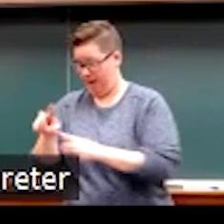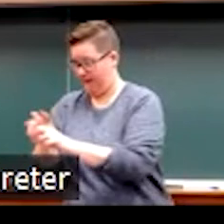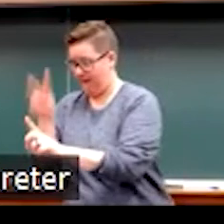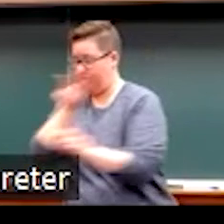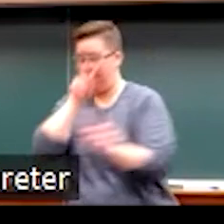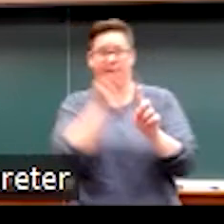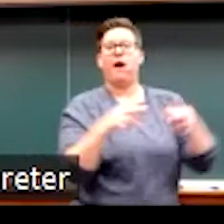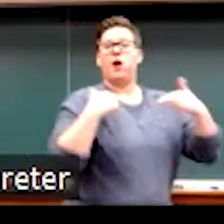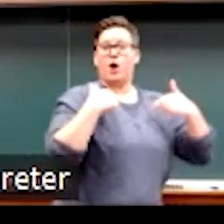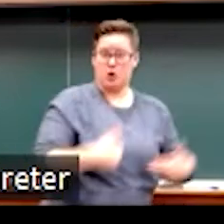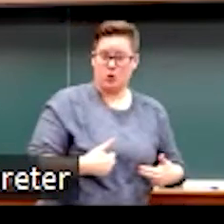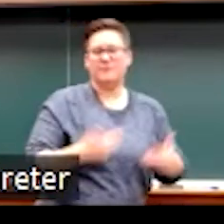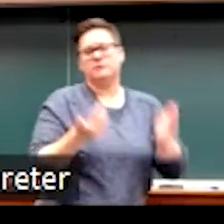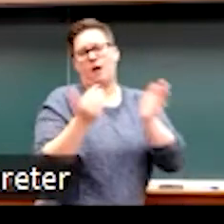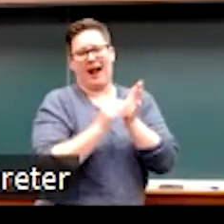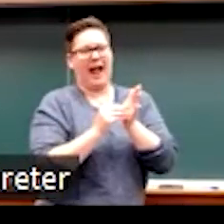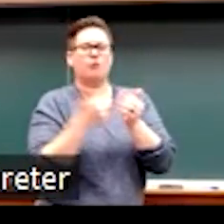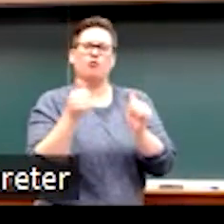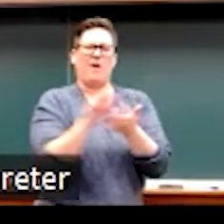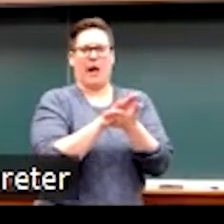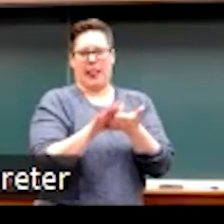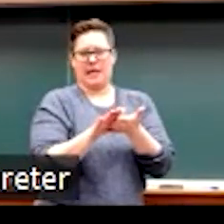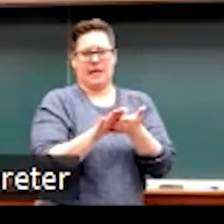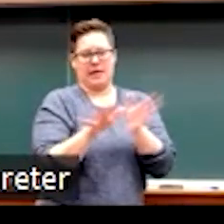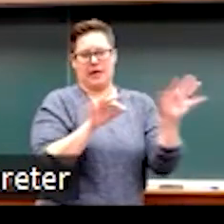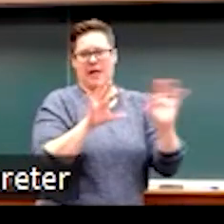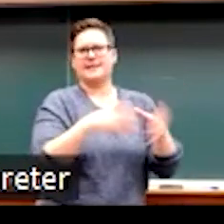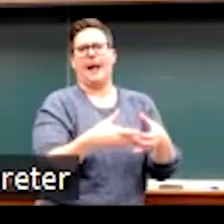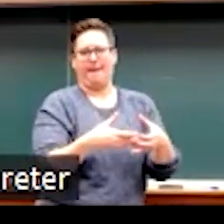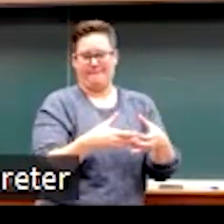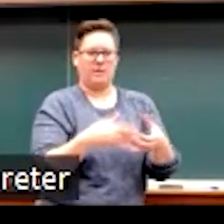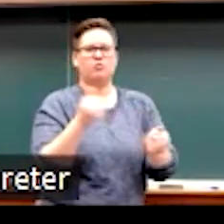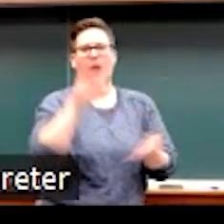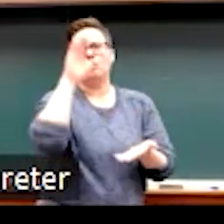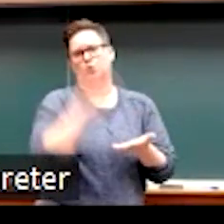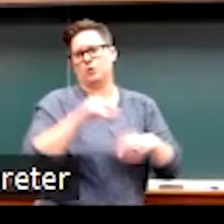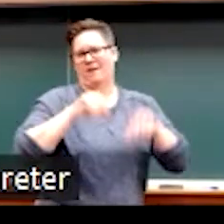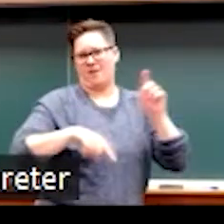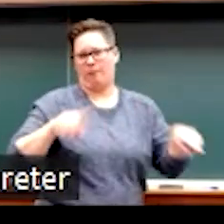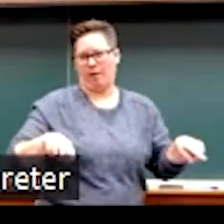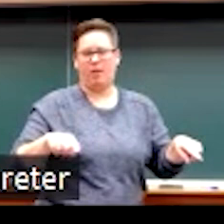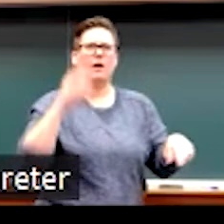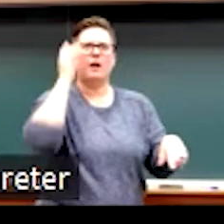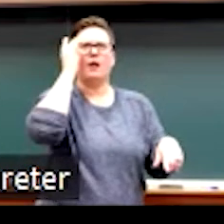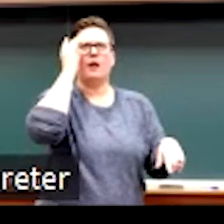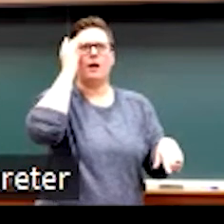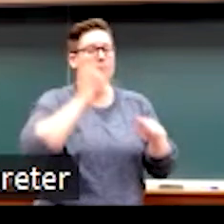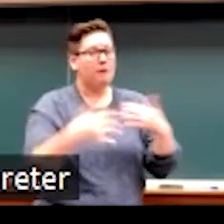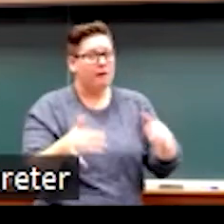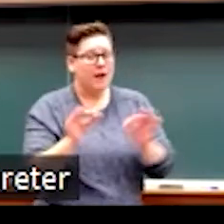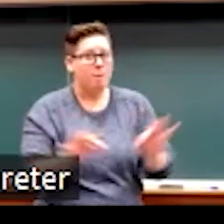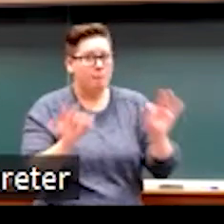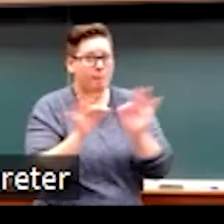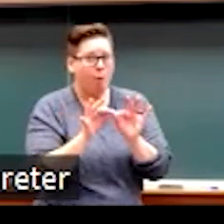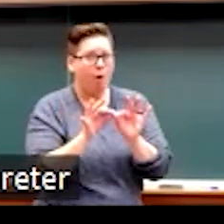do it in humans, again, with as clean a sample as possible to reduce variability. But it's incredibly important